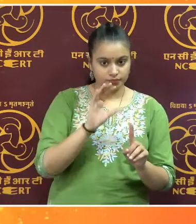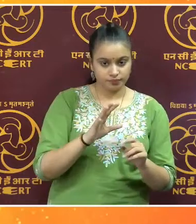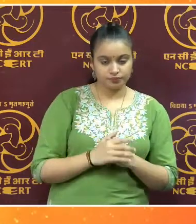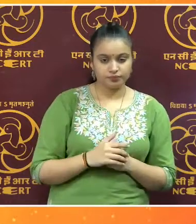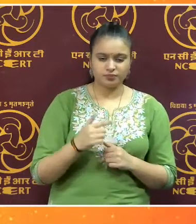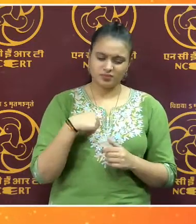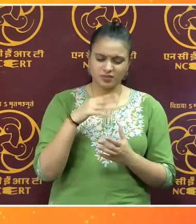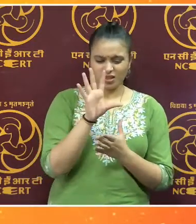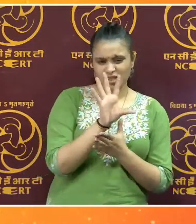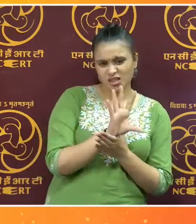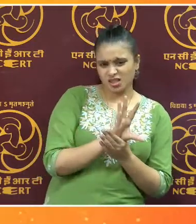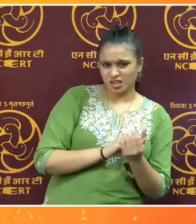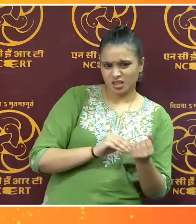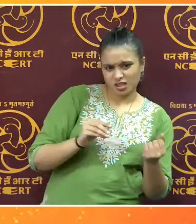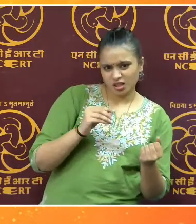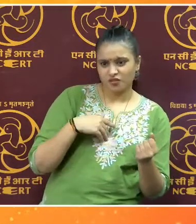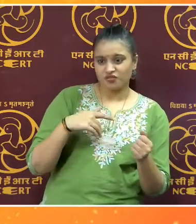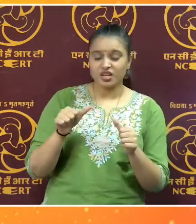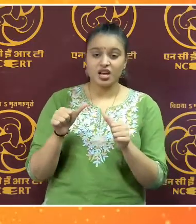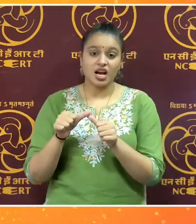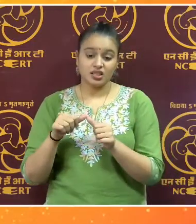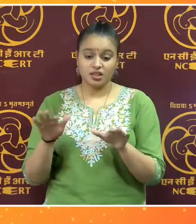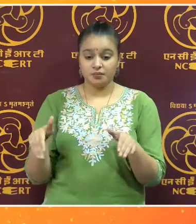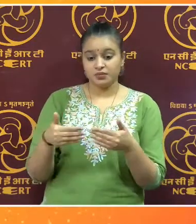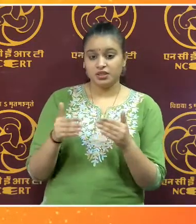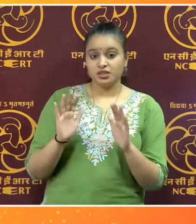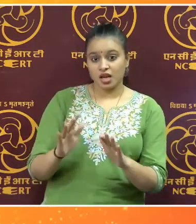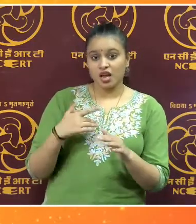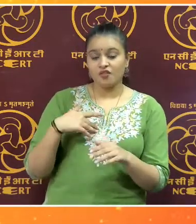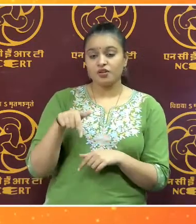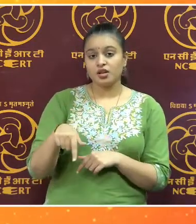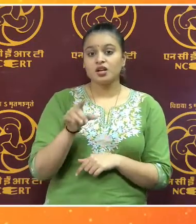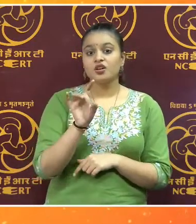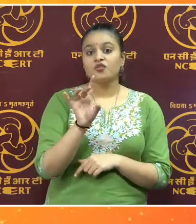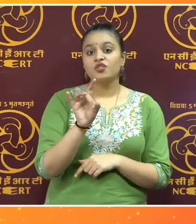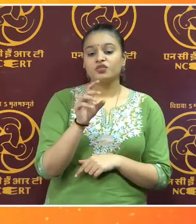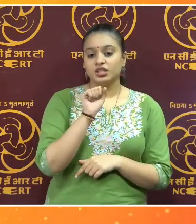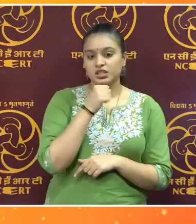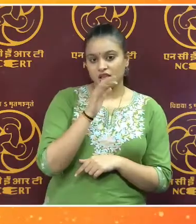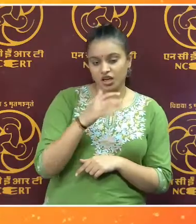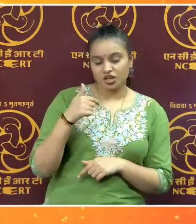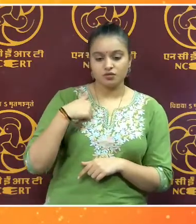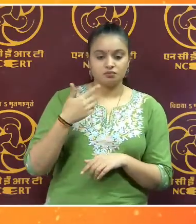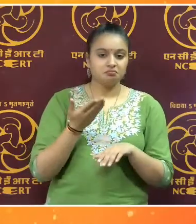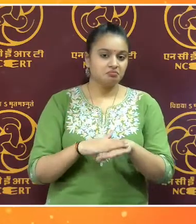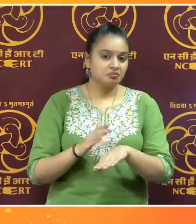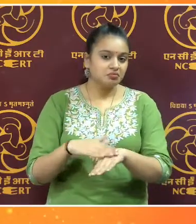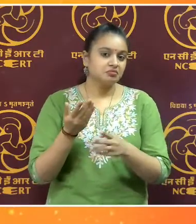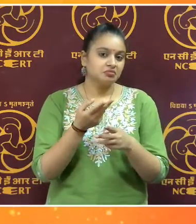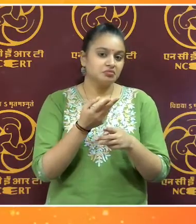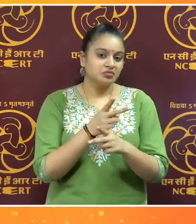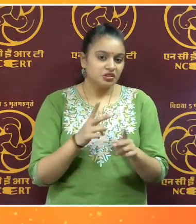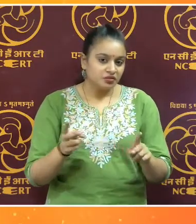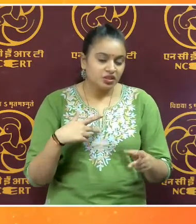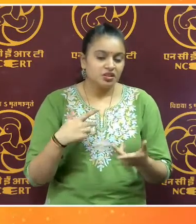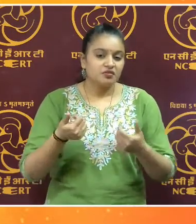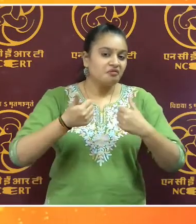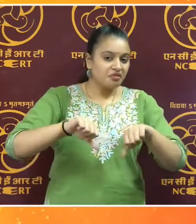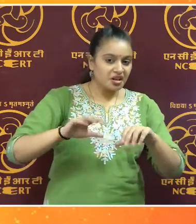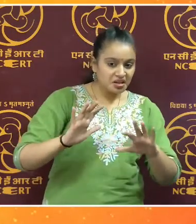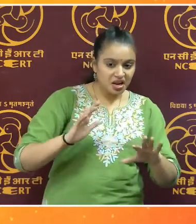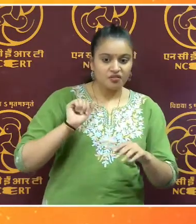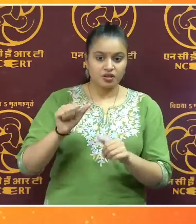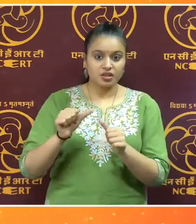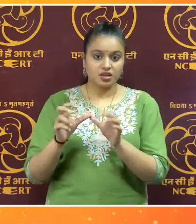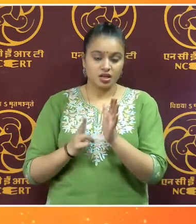a thief when I met Mr. Anil, and though only 15, I was an experienced and fairly successful hand. Mr. Anil was